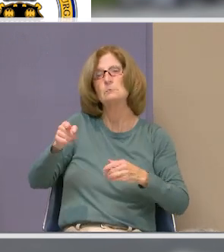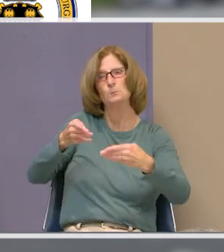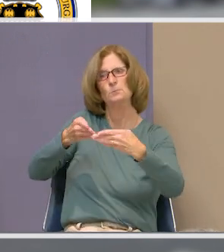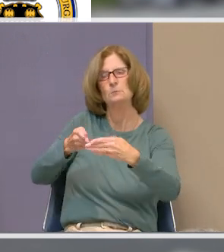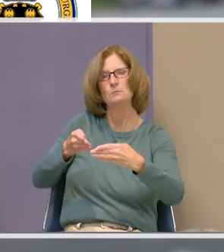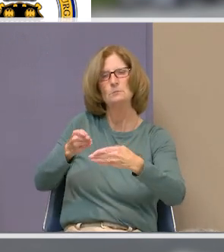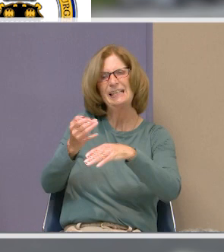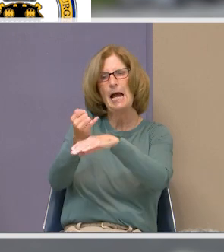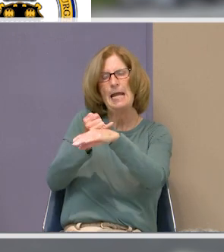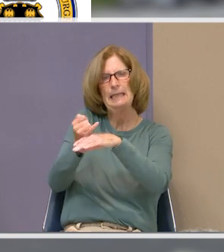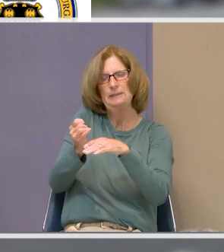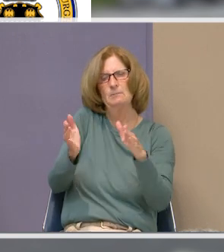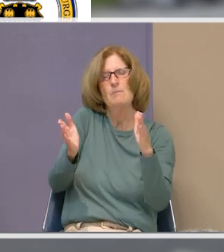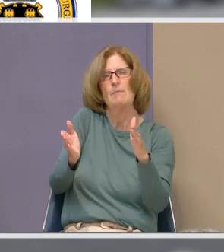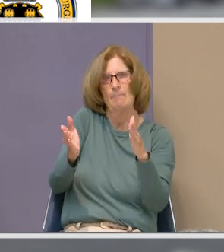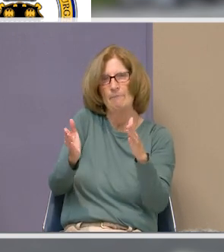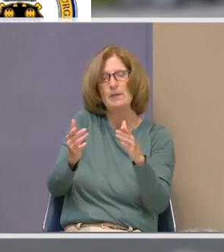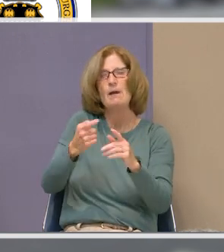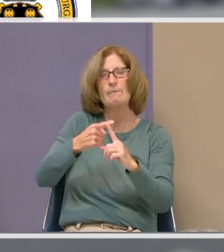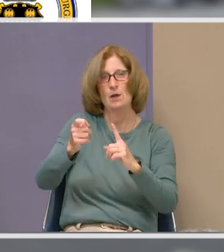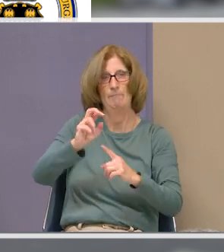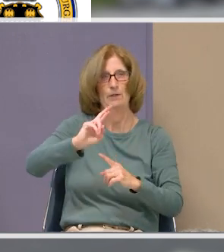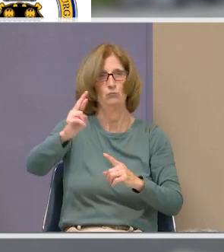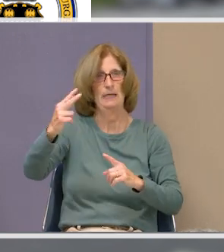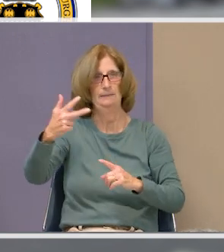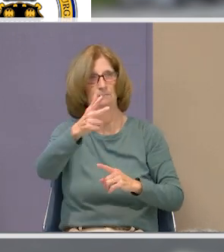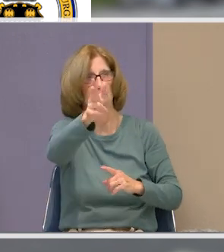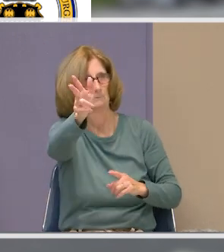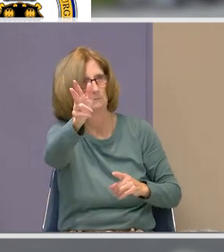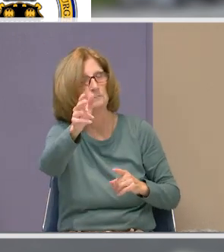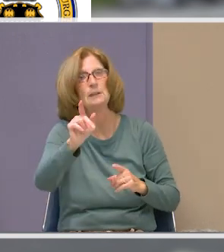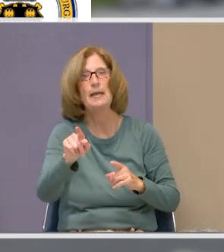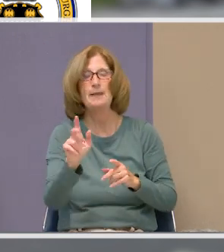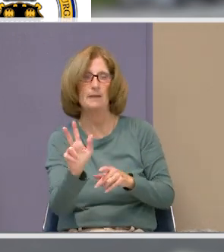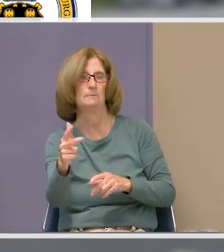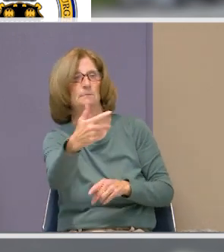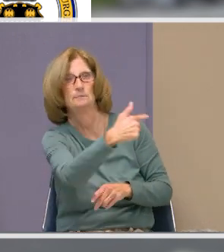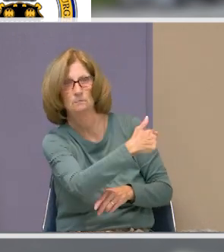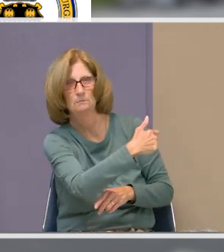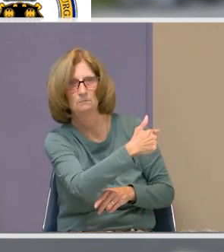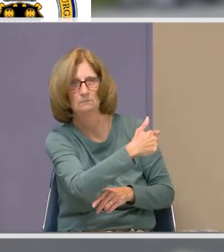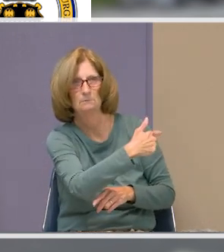median island that separates out the right turn lane, and there's a receiving lane there as well.